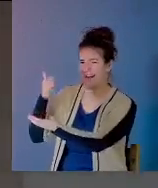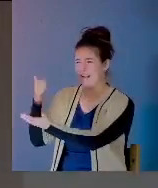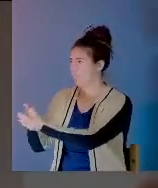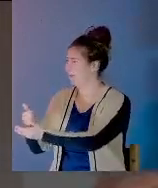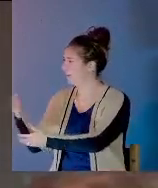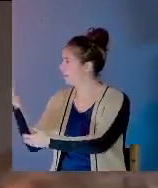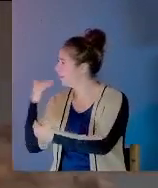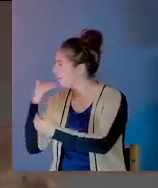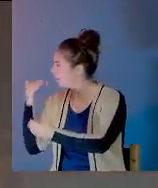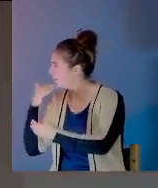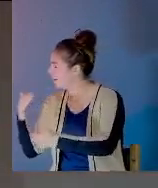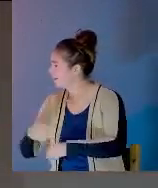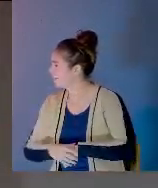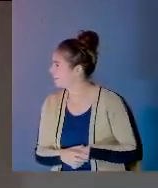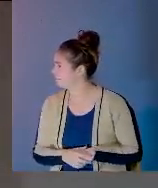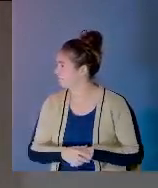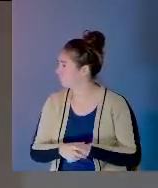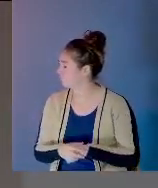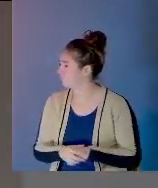Amen.